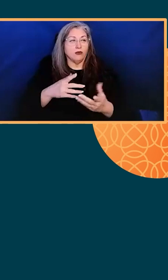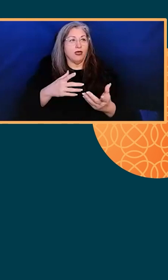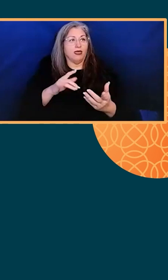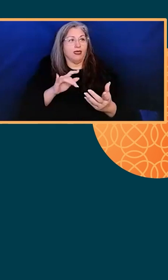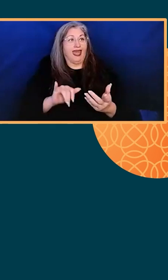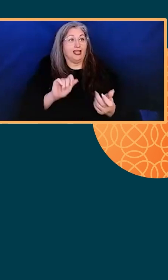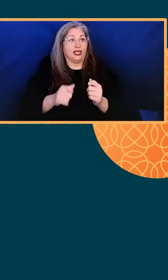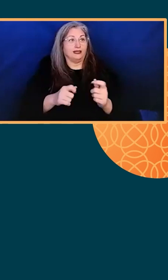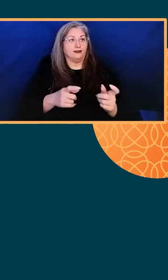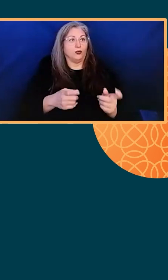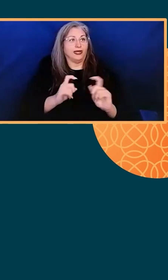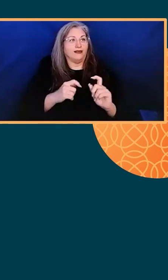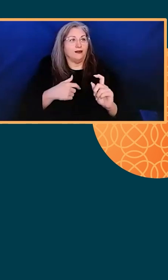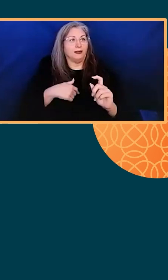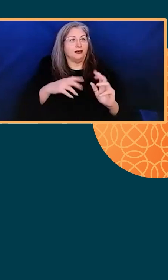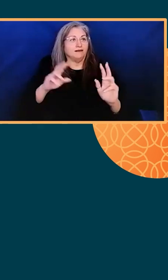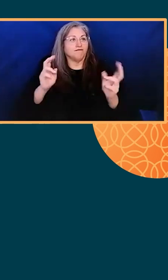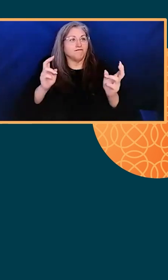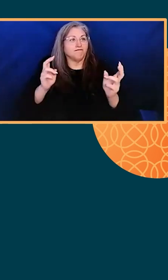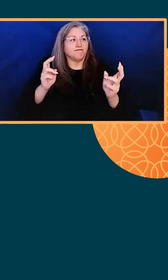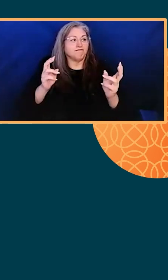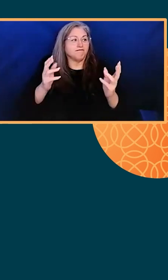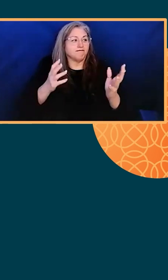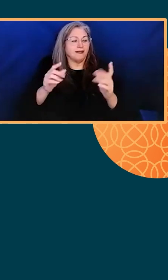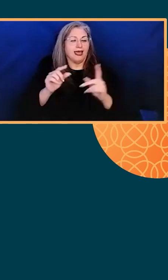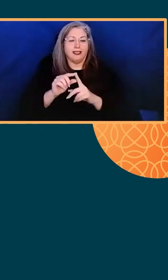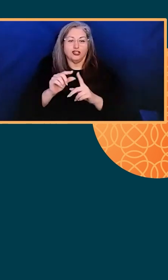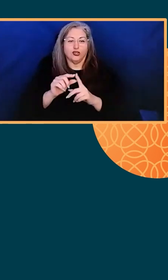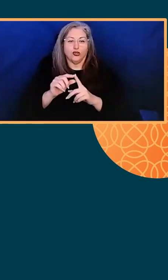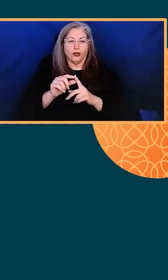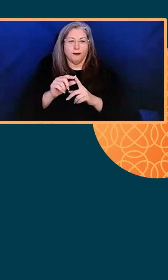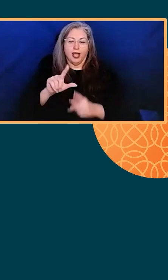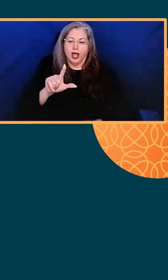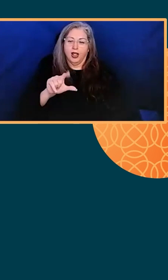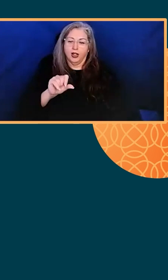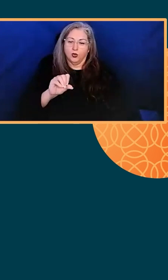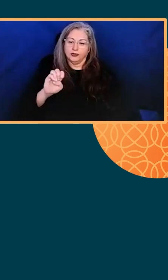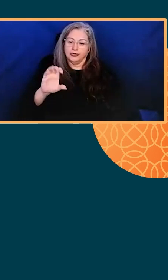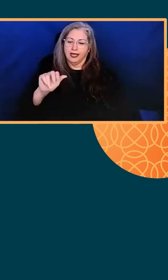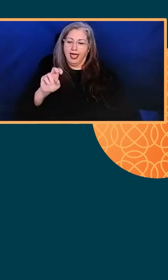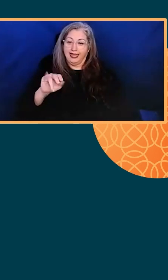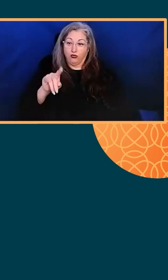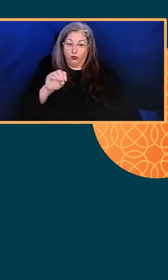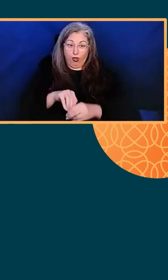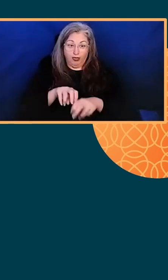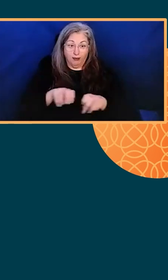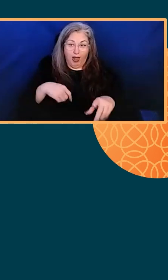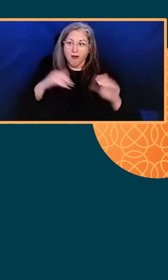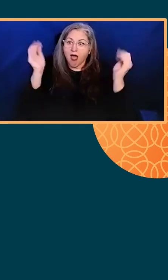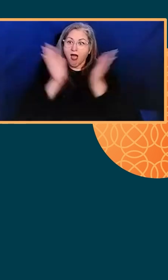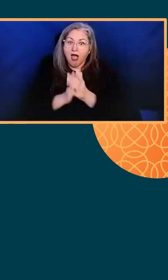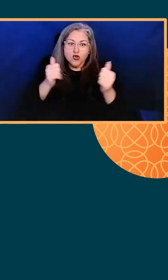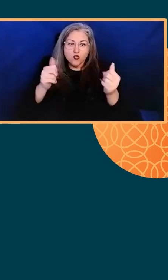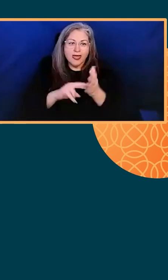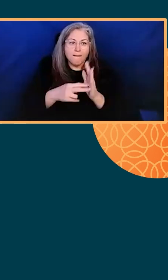I don't know, some org gave me the term, she's a loose cannon if you're going to put her on a panel. I'm like, cool. That means I